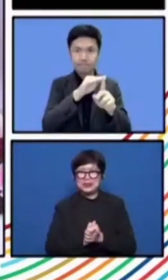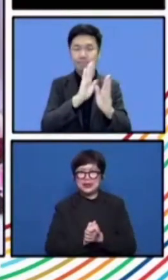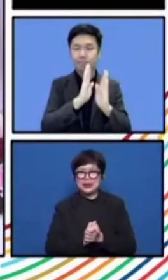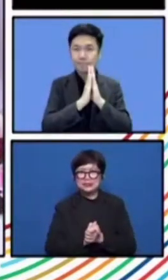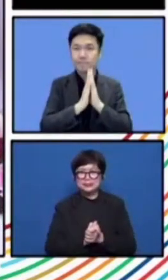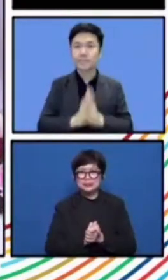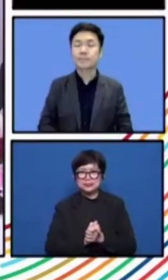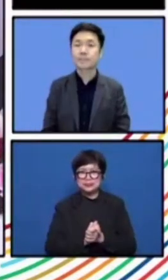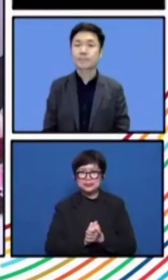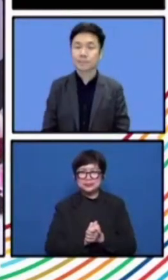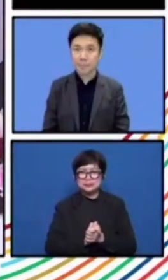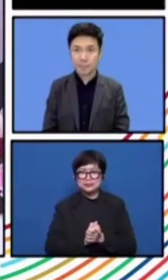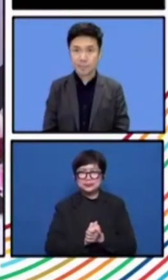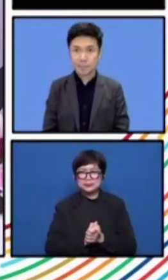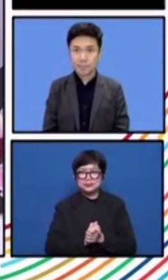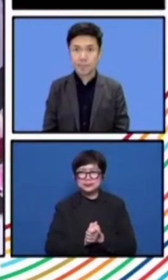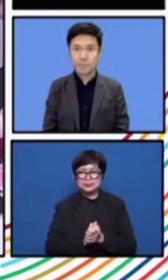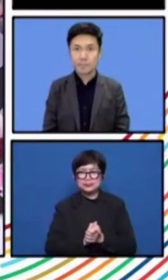um